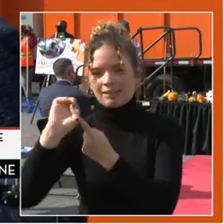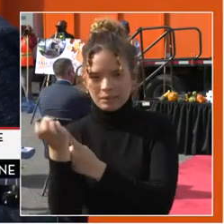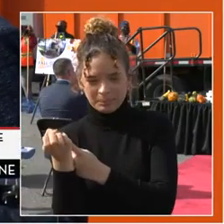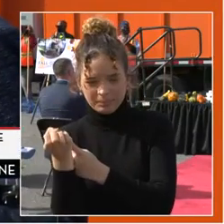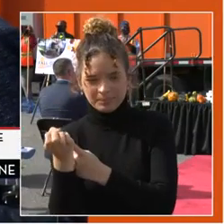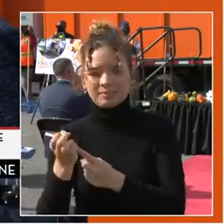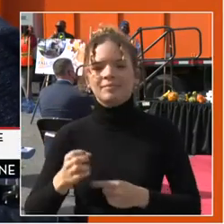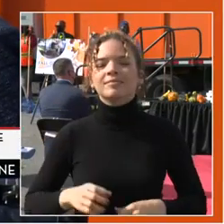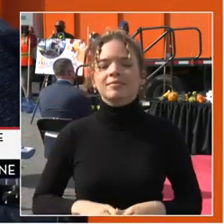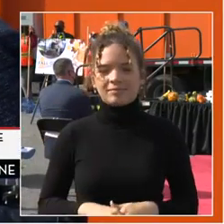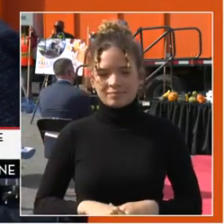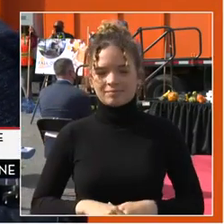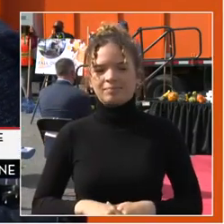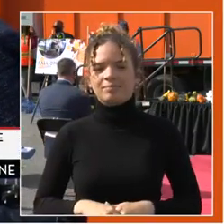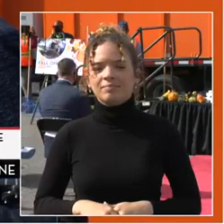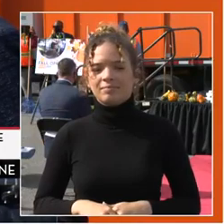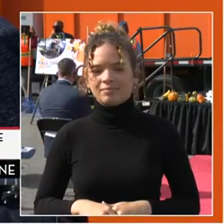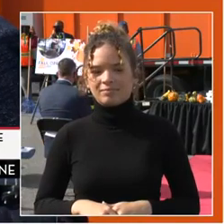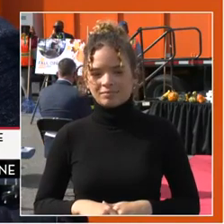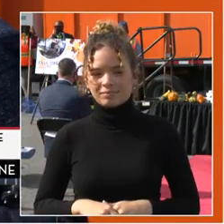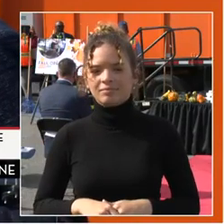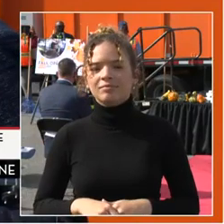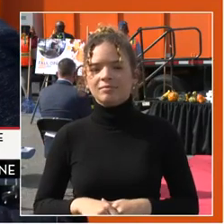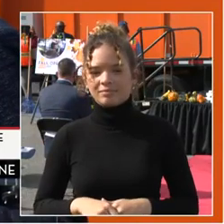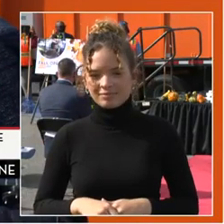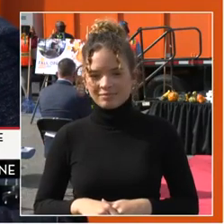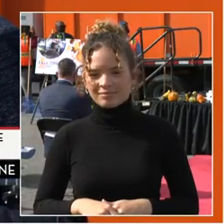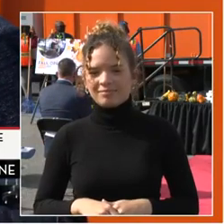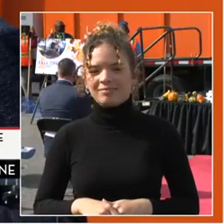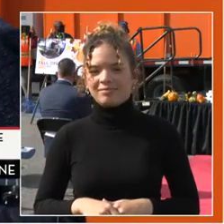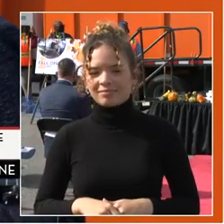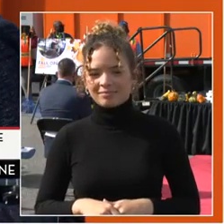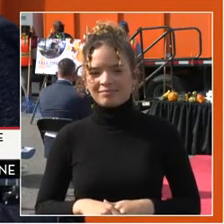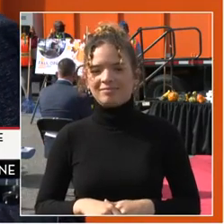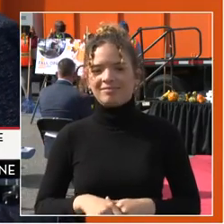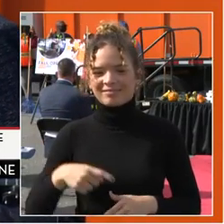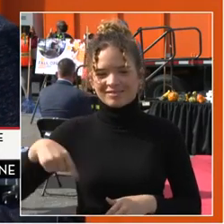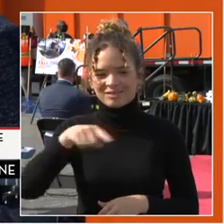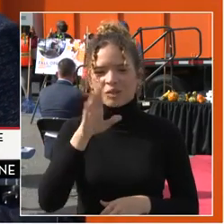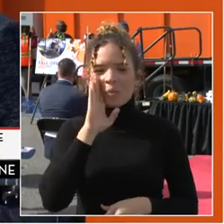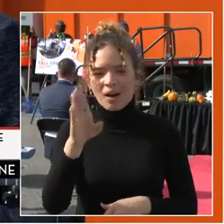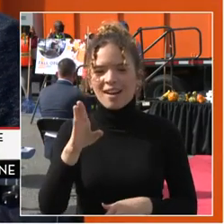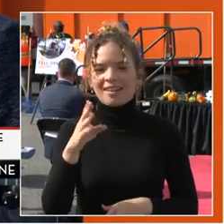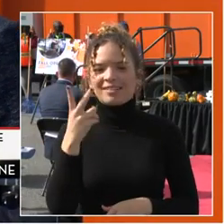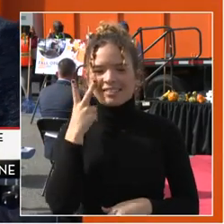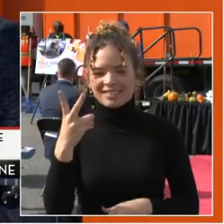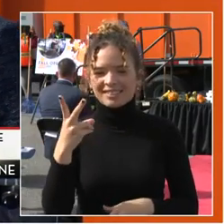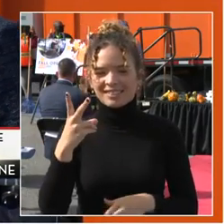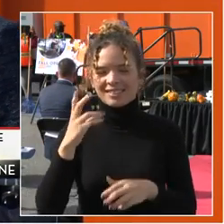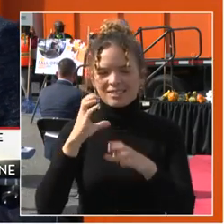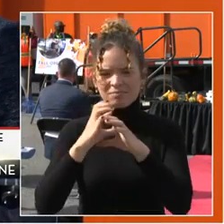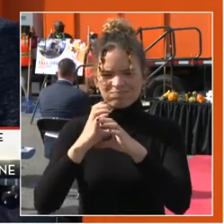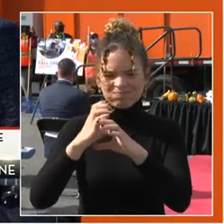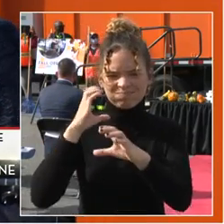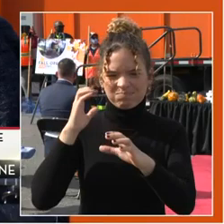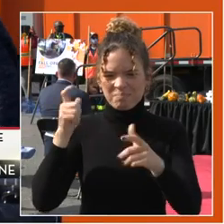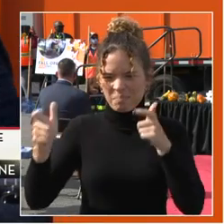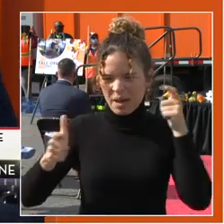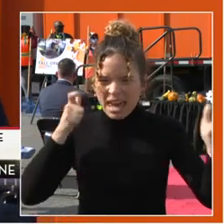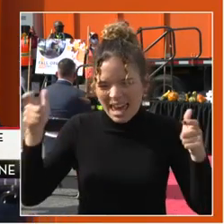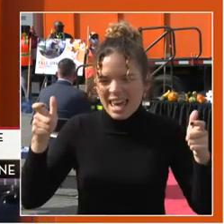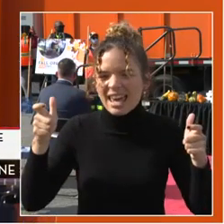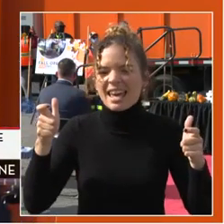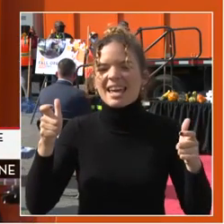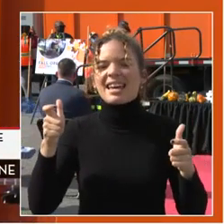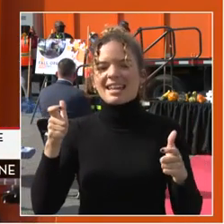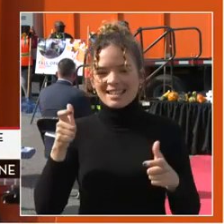And you are going to see these big orange trucks and really nice people from the Department of Public